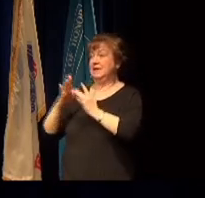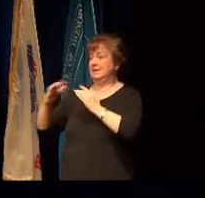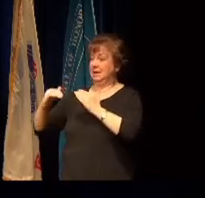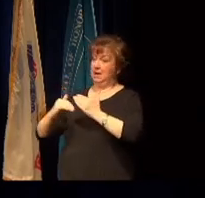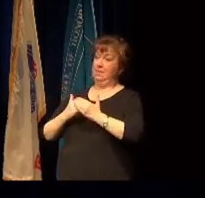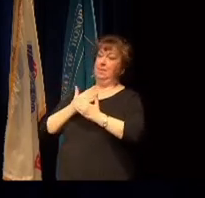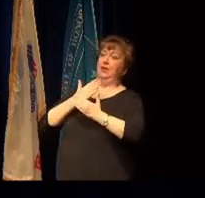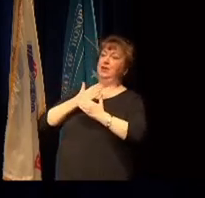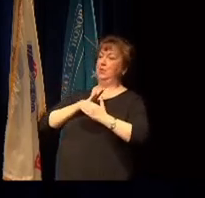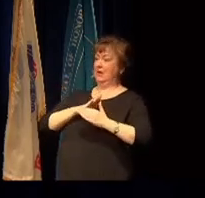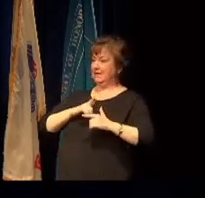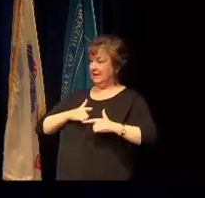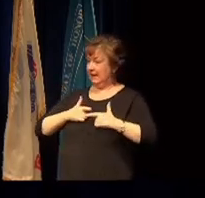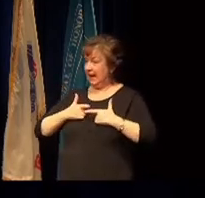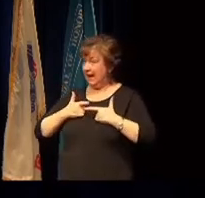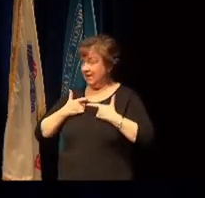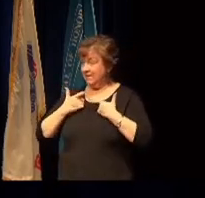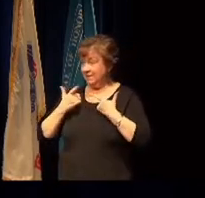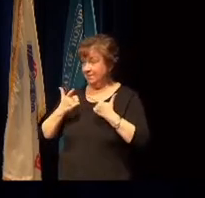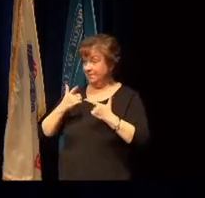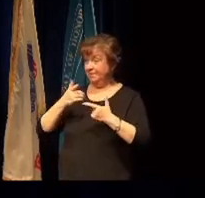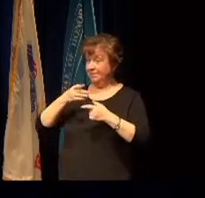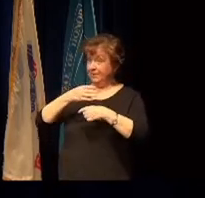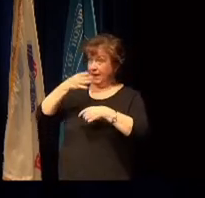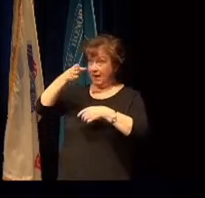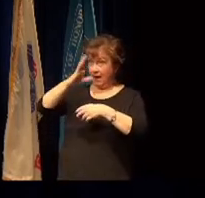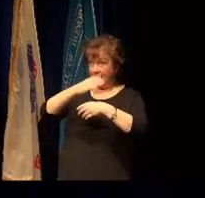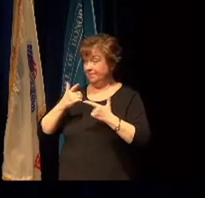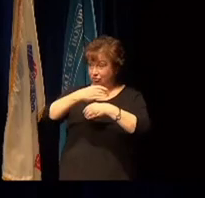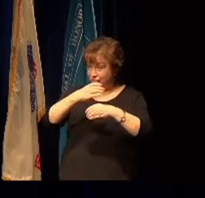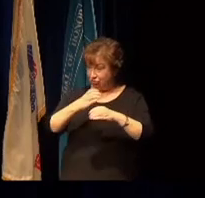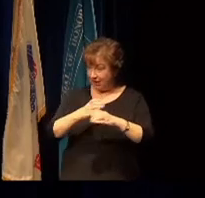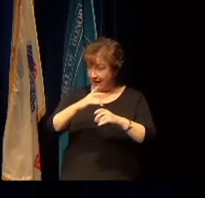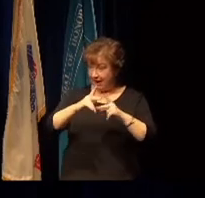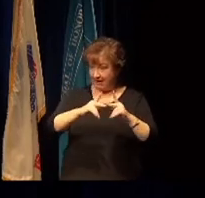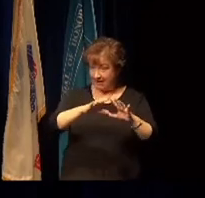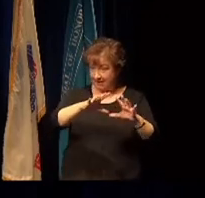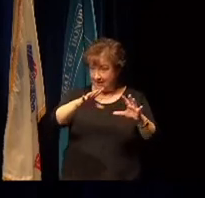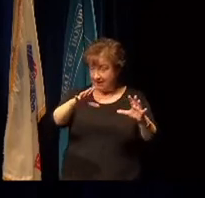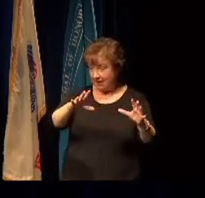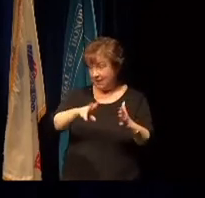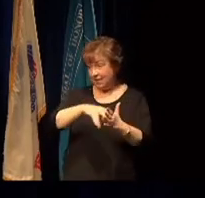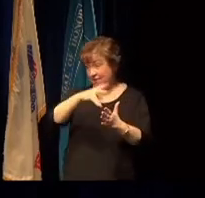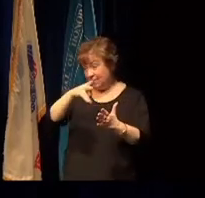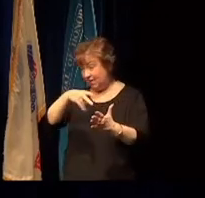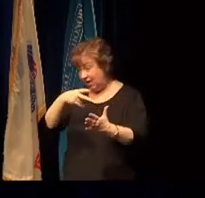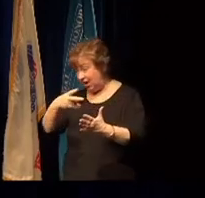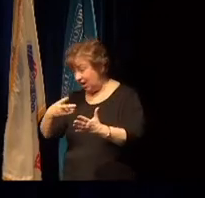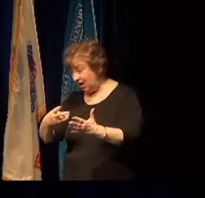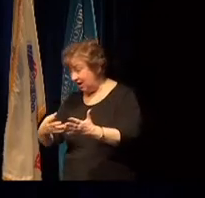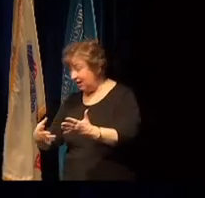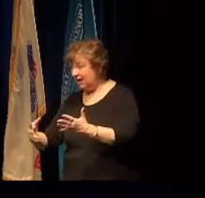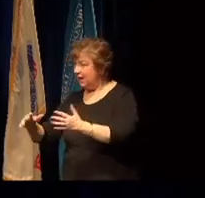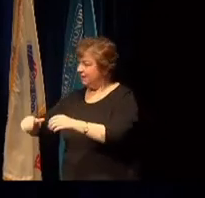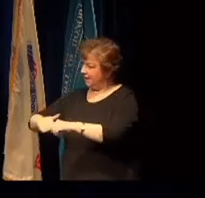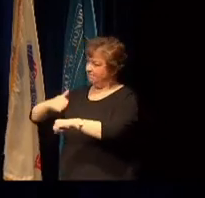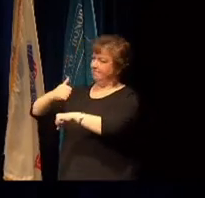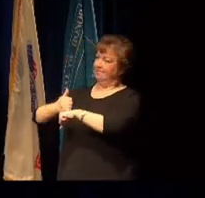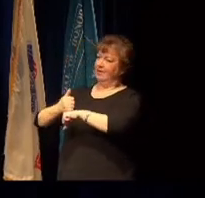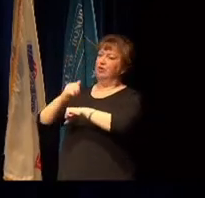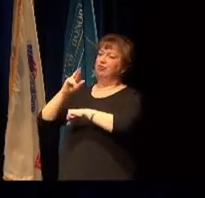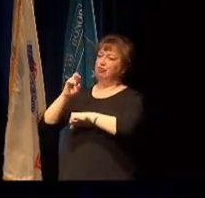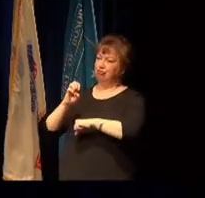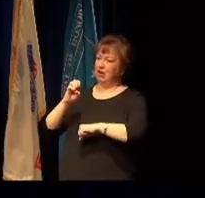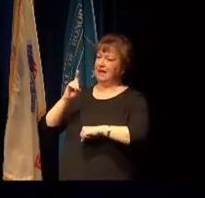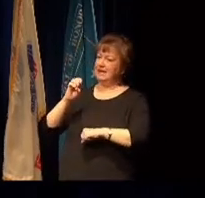Creation, fall, redemption. That's what the Bible's all about. We have been created by